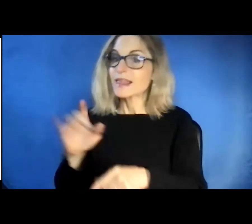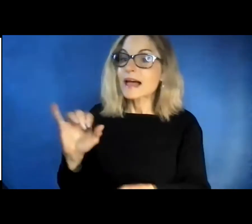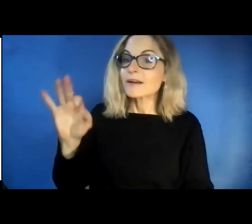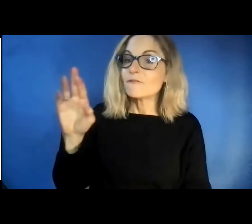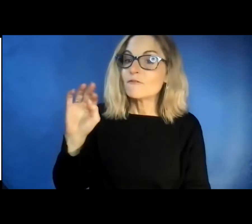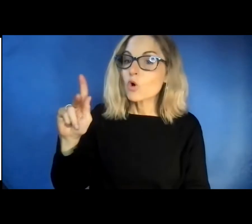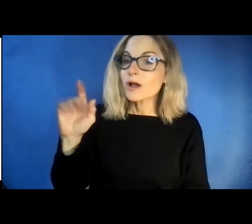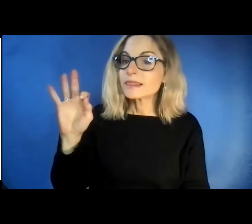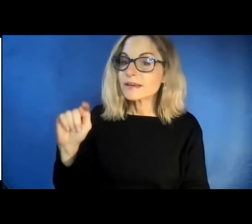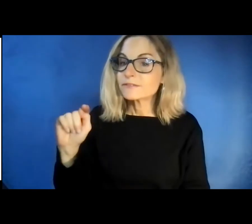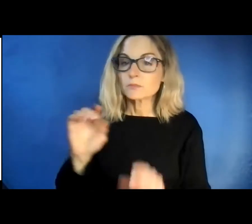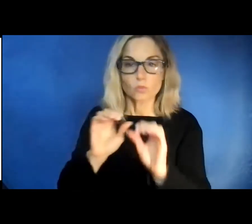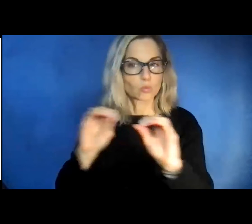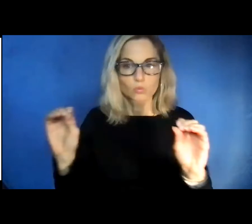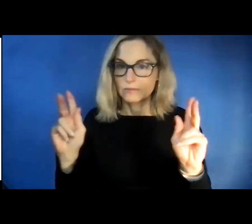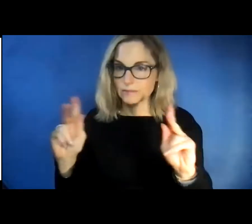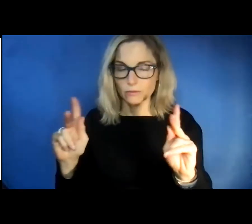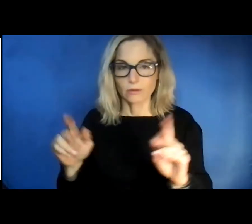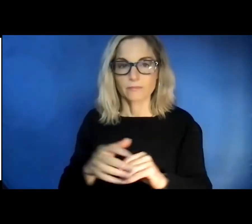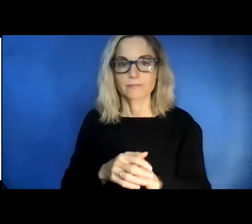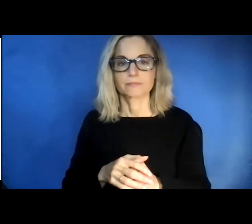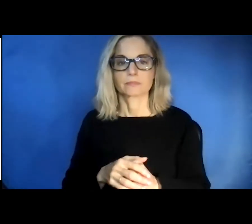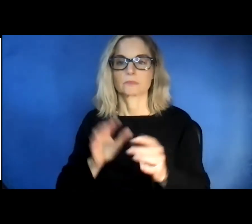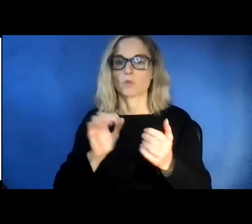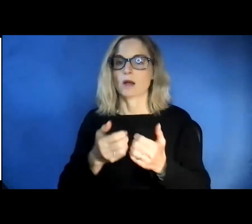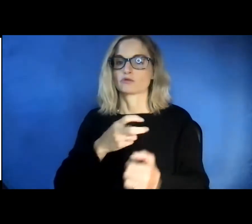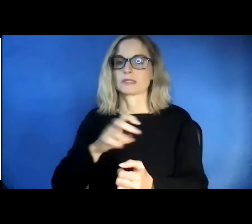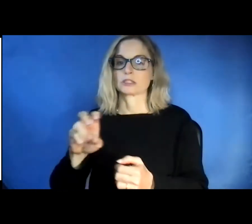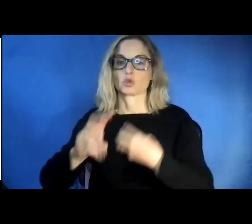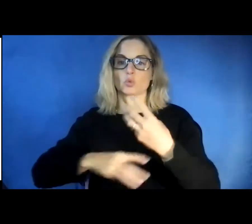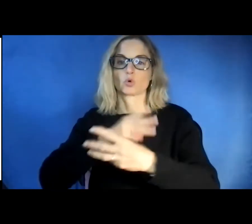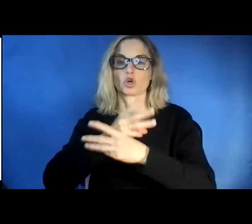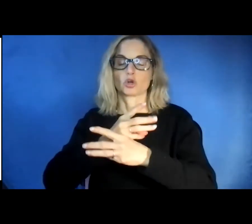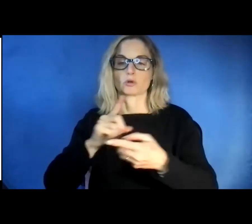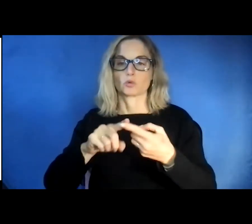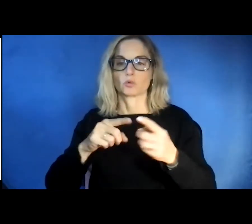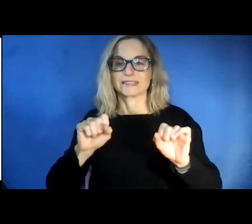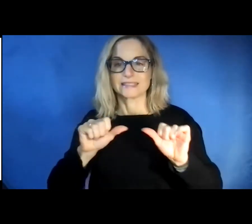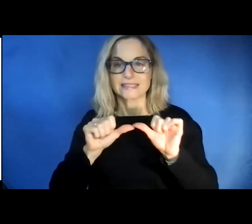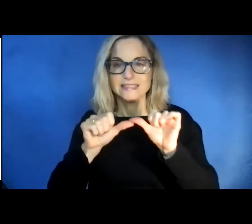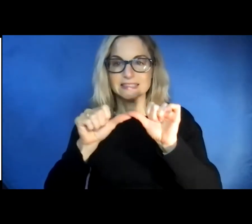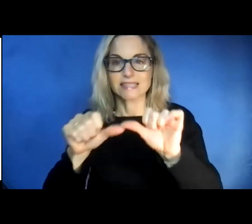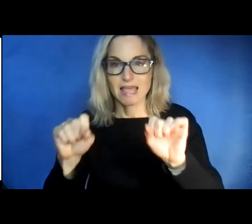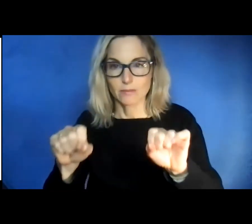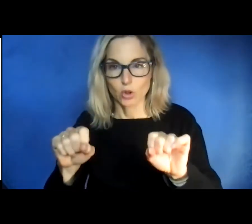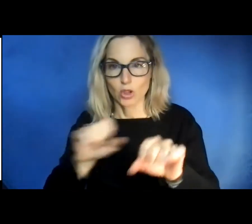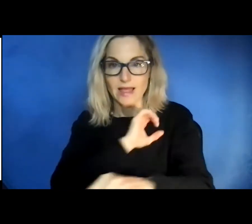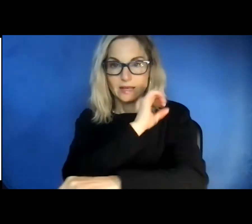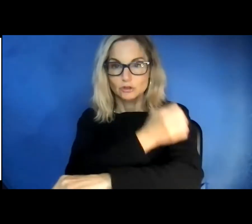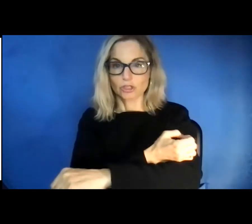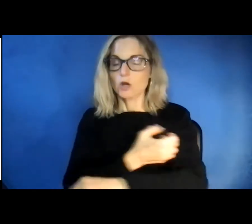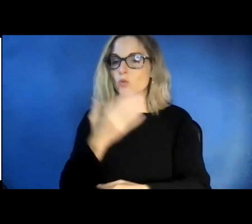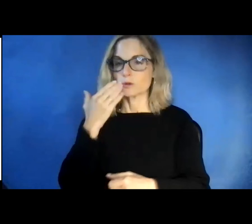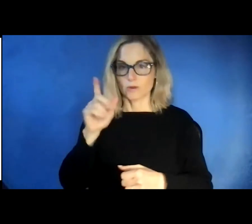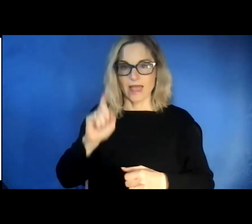runs operations here. In order to transition the world to sustainable energy, we really needed to build this big, build this